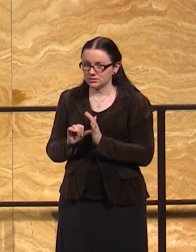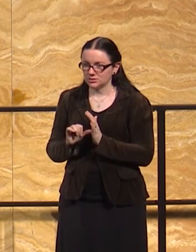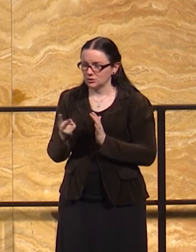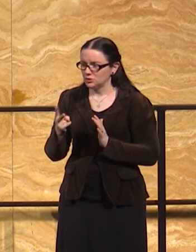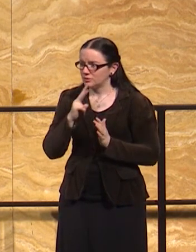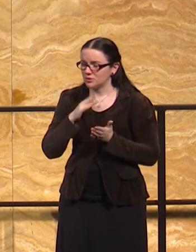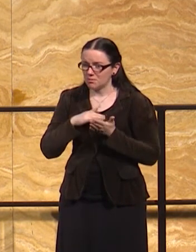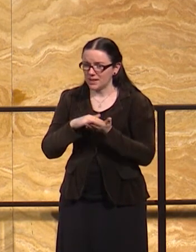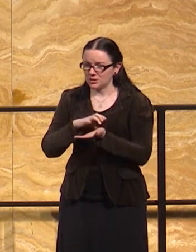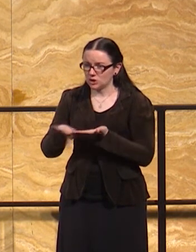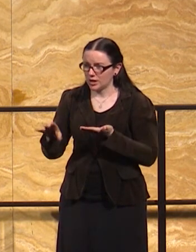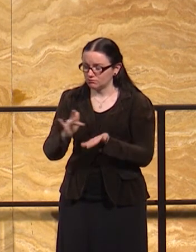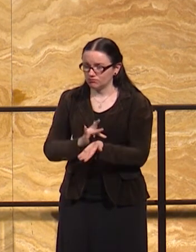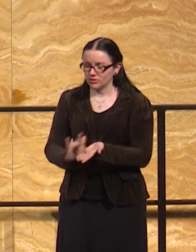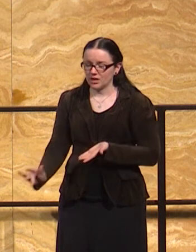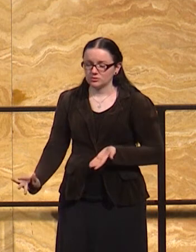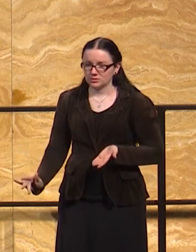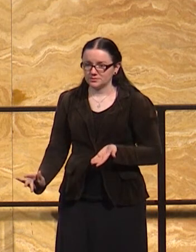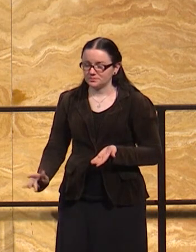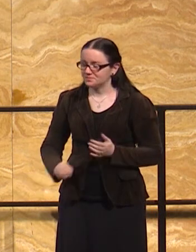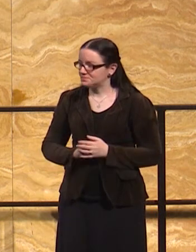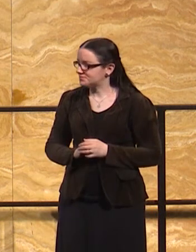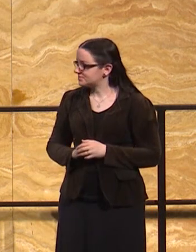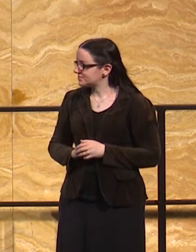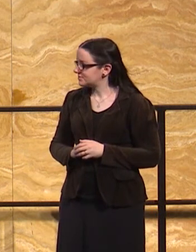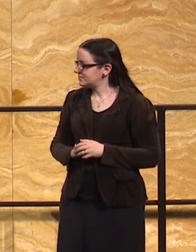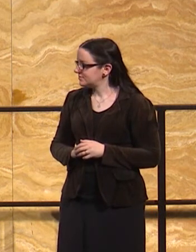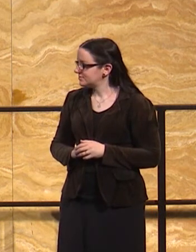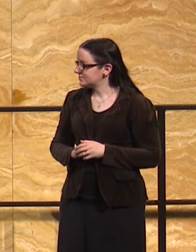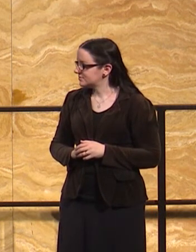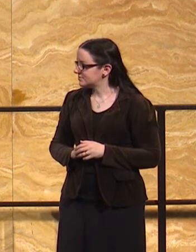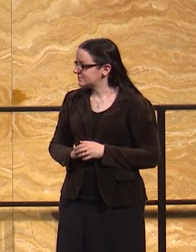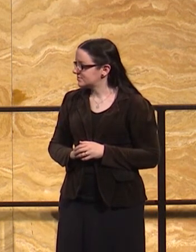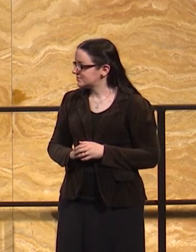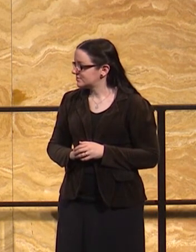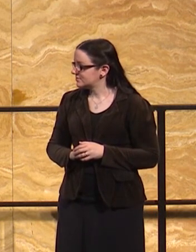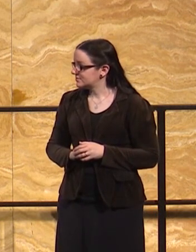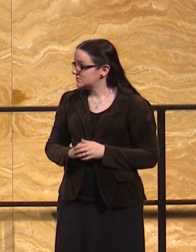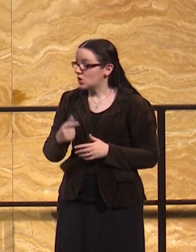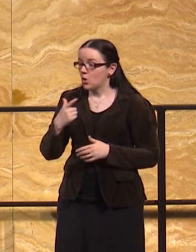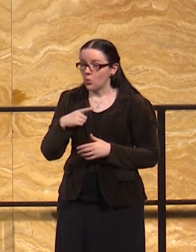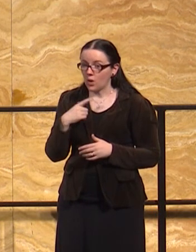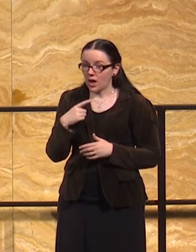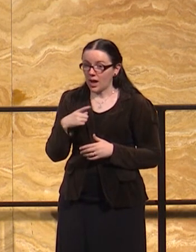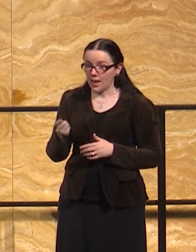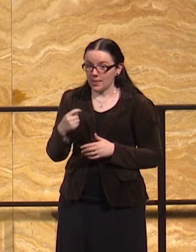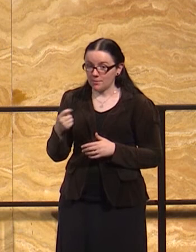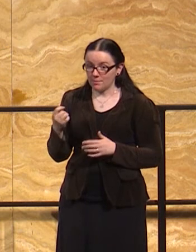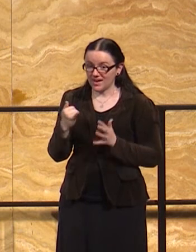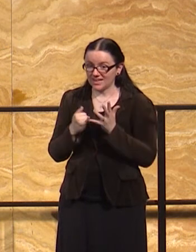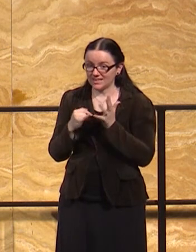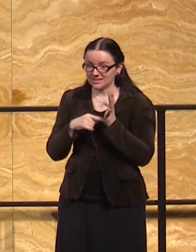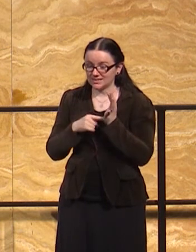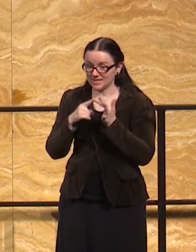$200 million. Partly, I think two-thirds of member states were not paying their bills. And